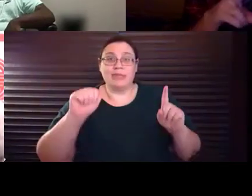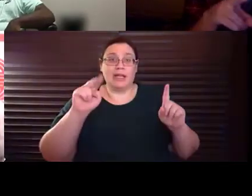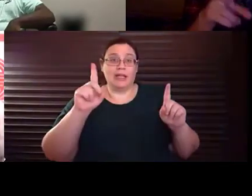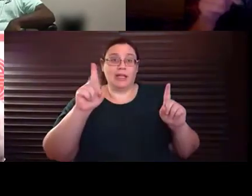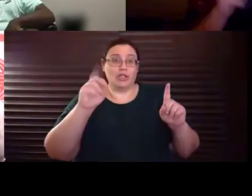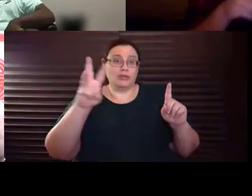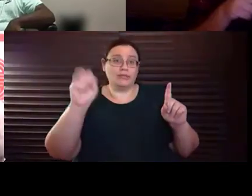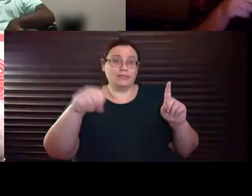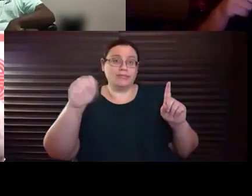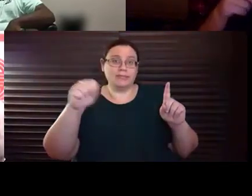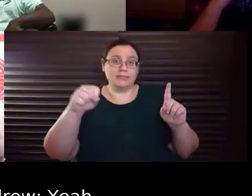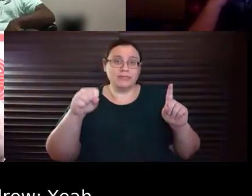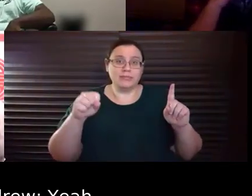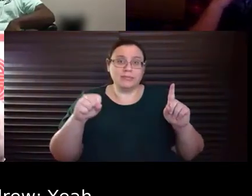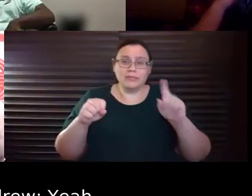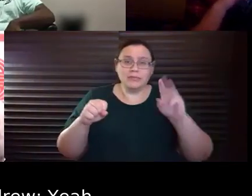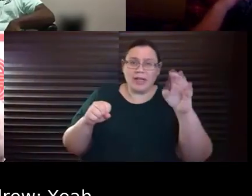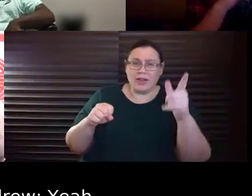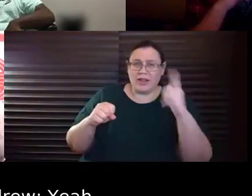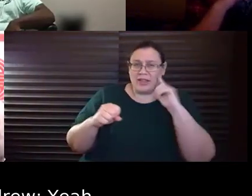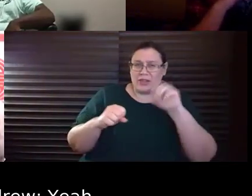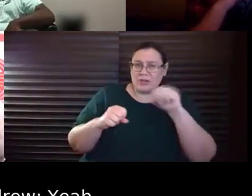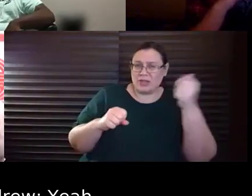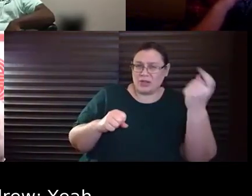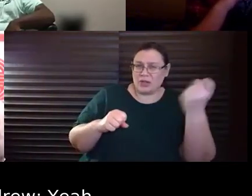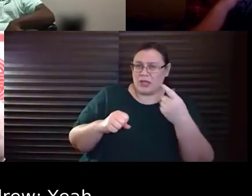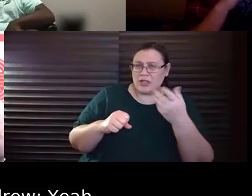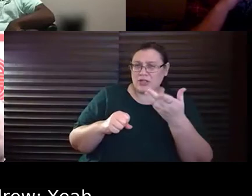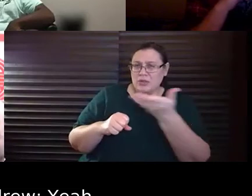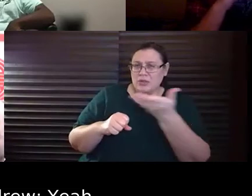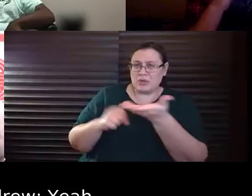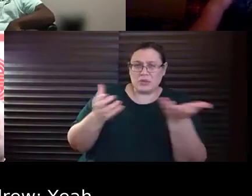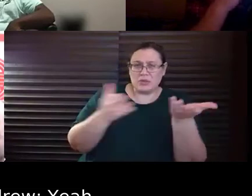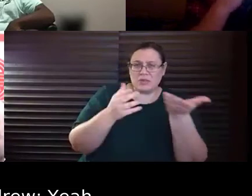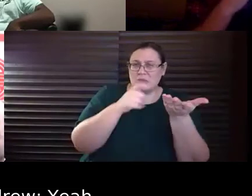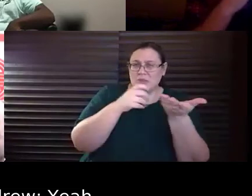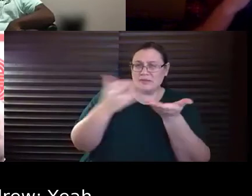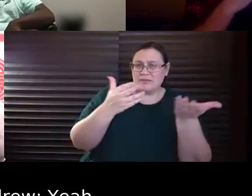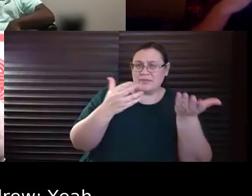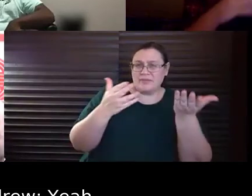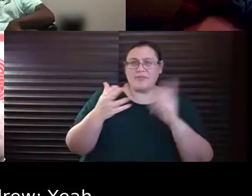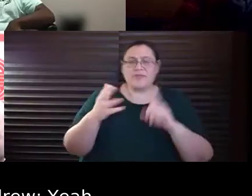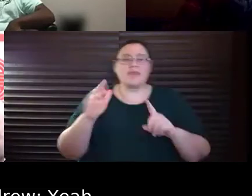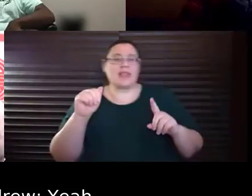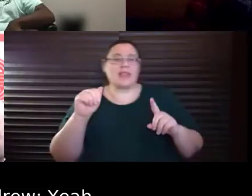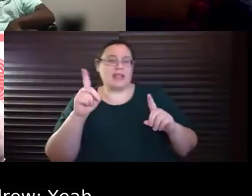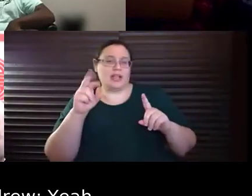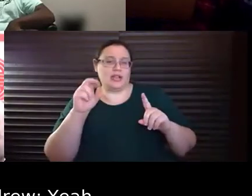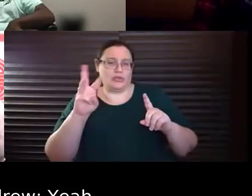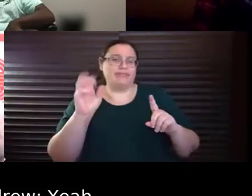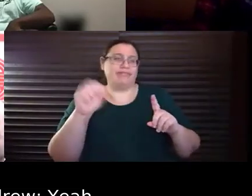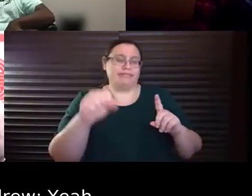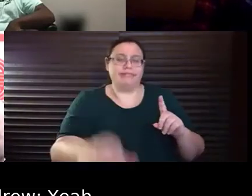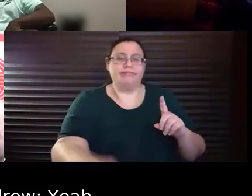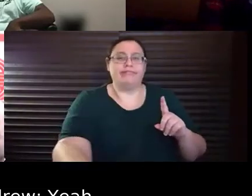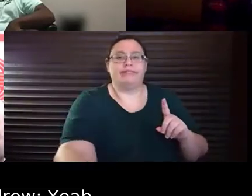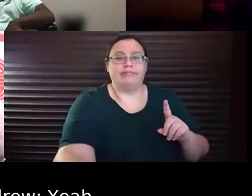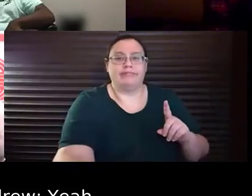The second part of the question, but you for I forget what it was. Oh yeah. Well, I